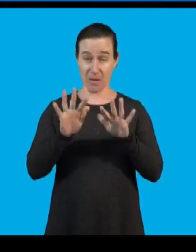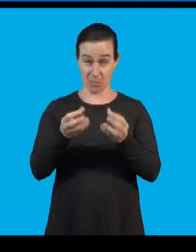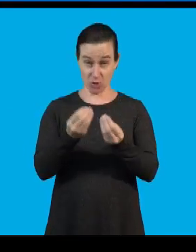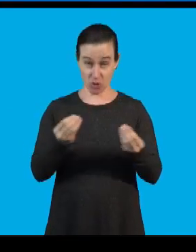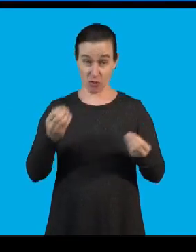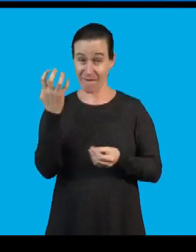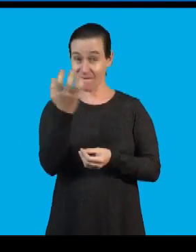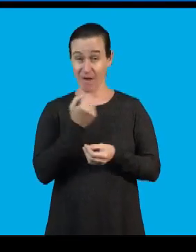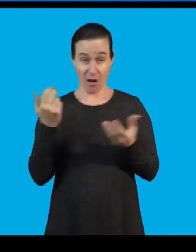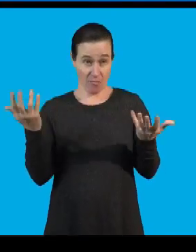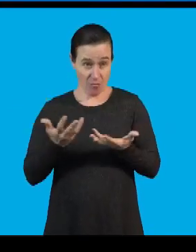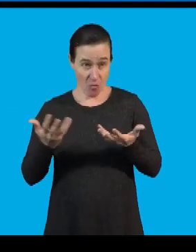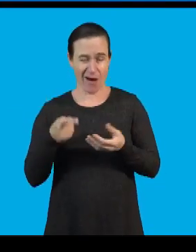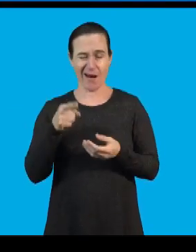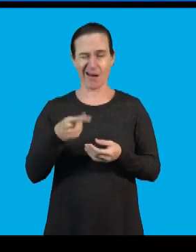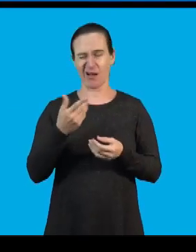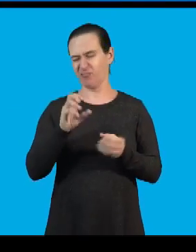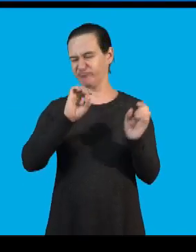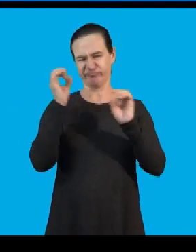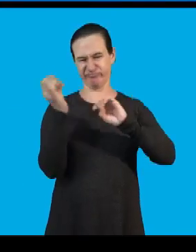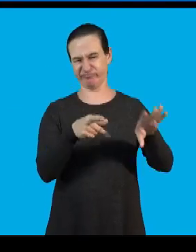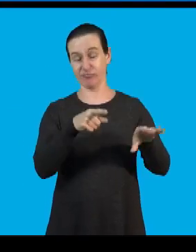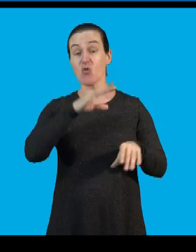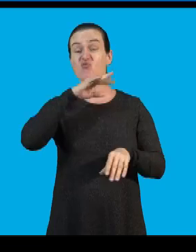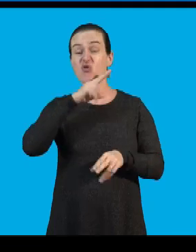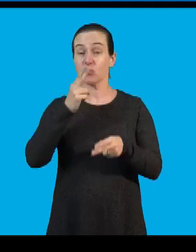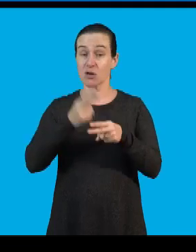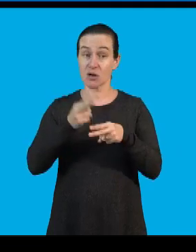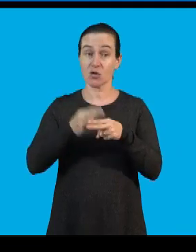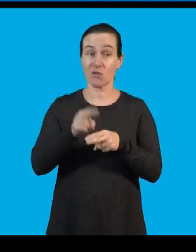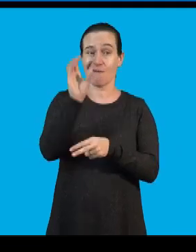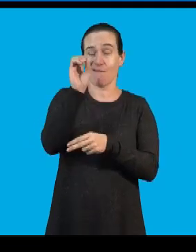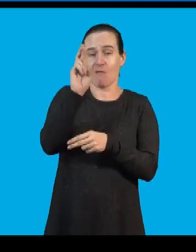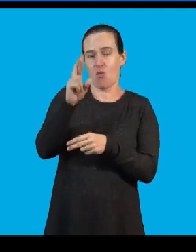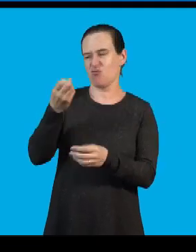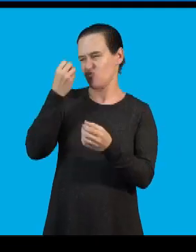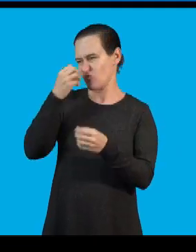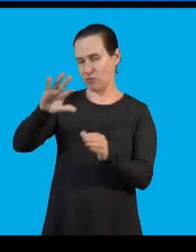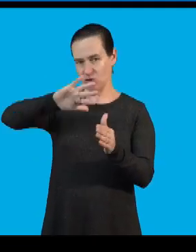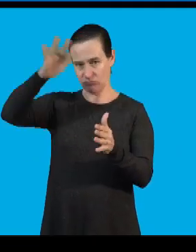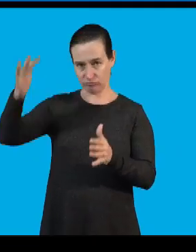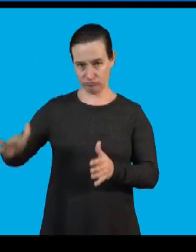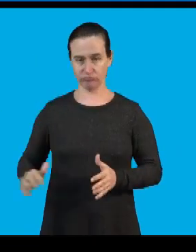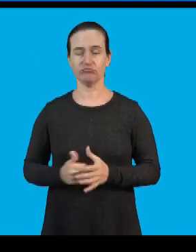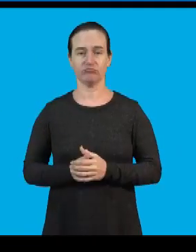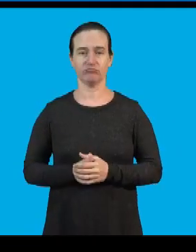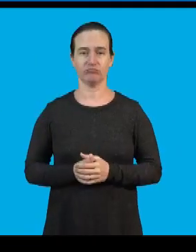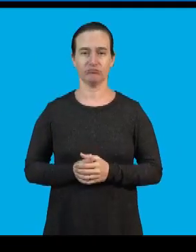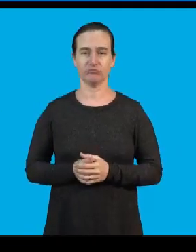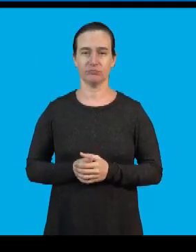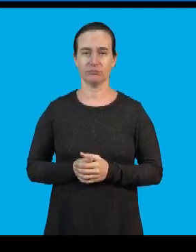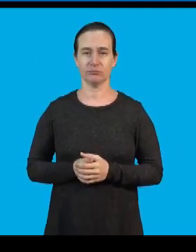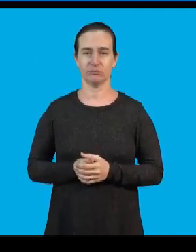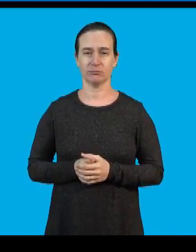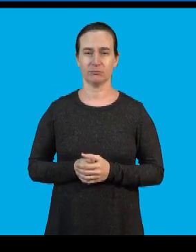that. Many children were found abandoned in, there we have it, the dirty toilets or on rubbish